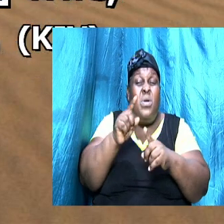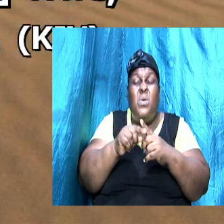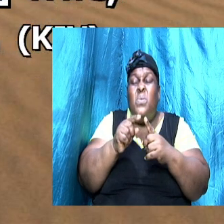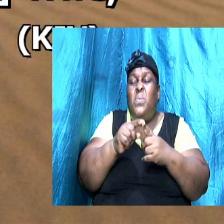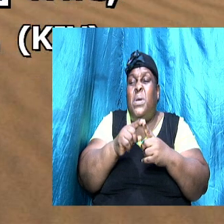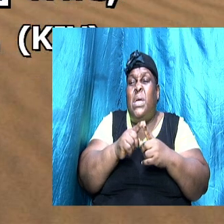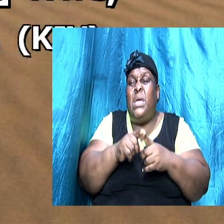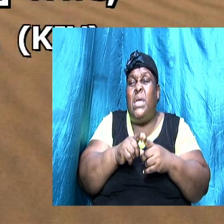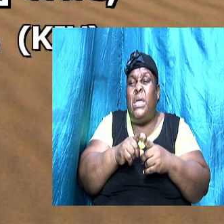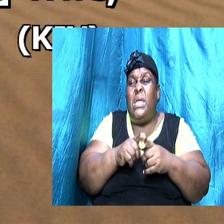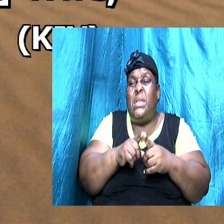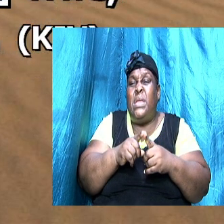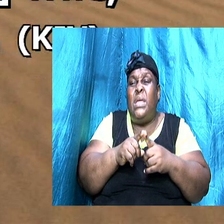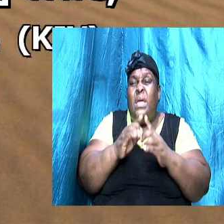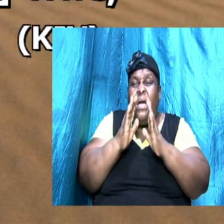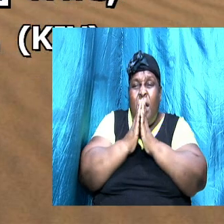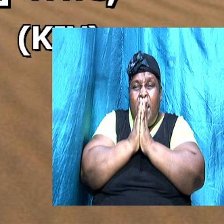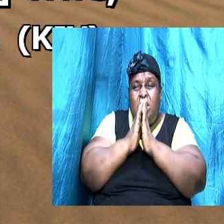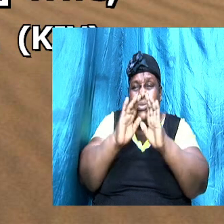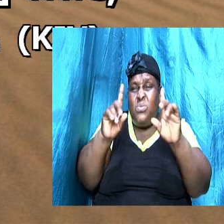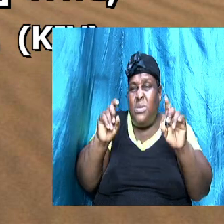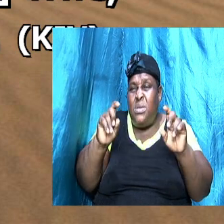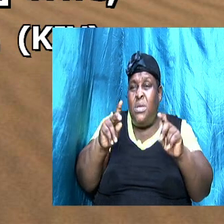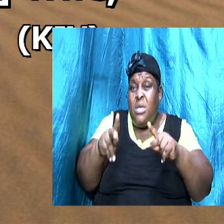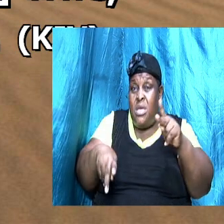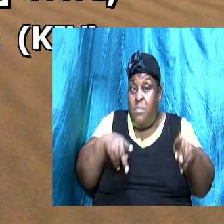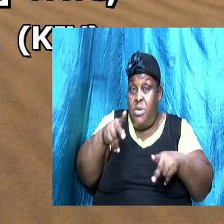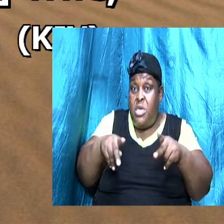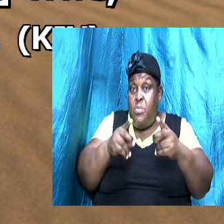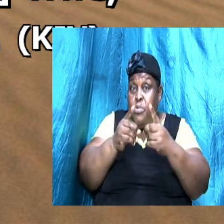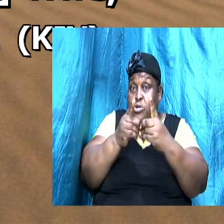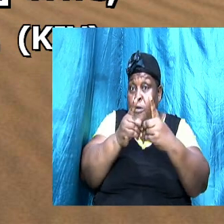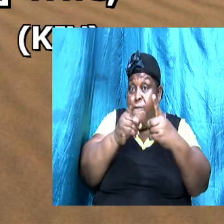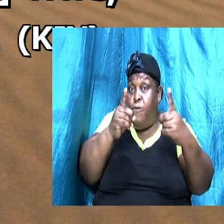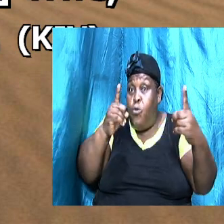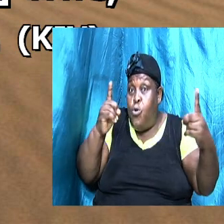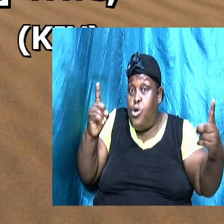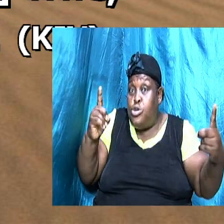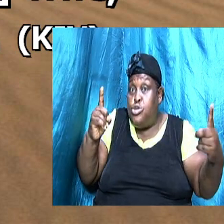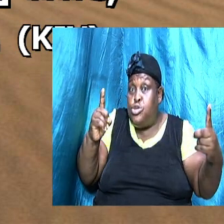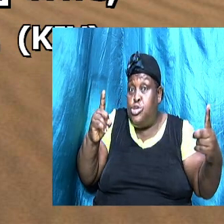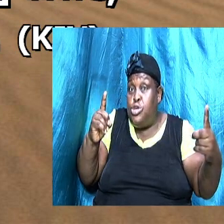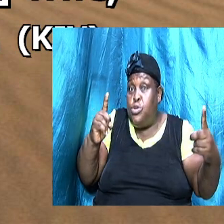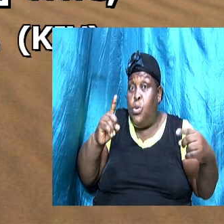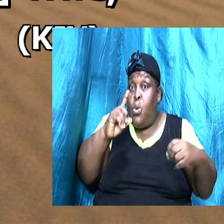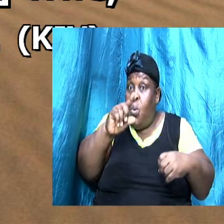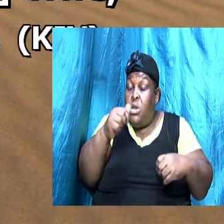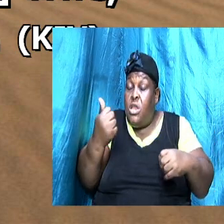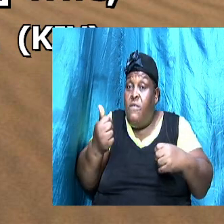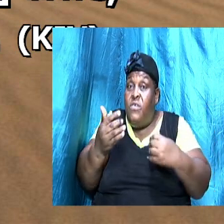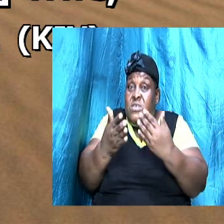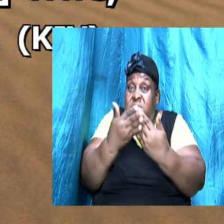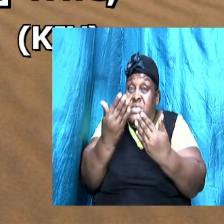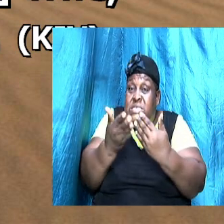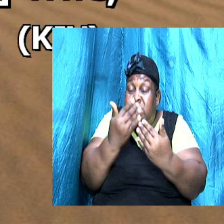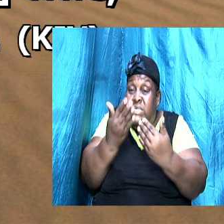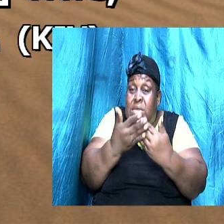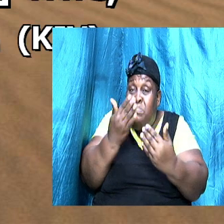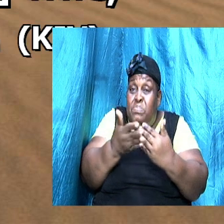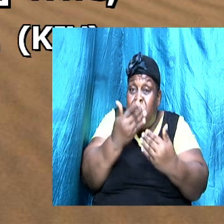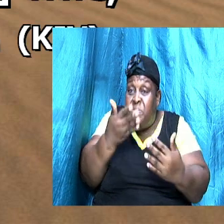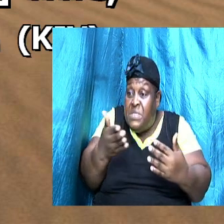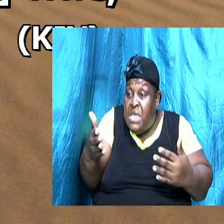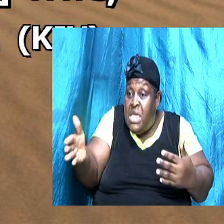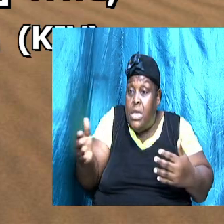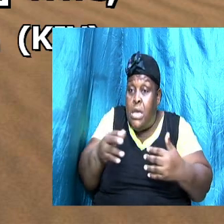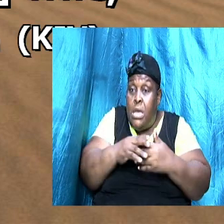look and they asked the question, people were divorcing each other for simple reasons. If a wife come into a room where men